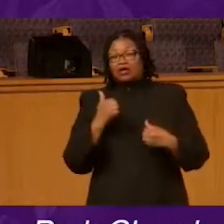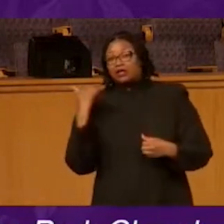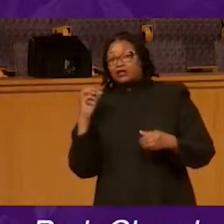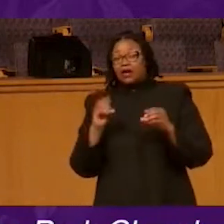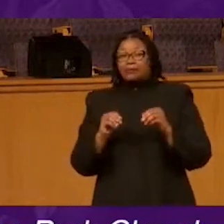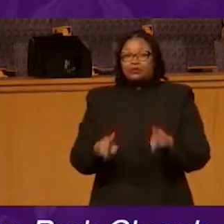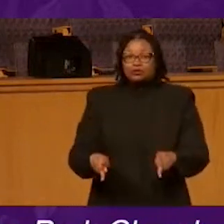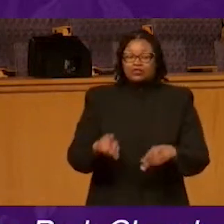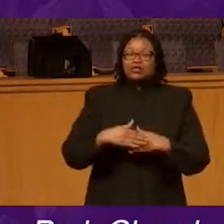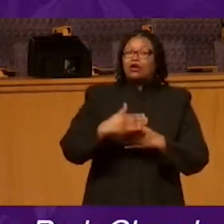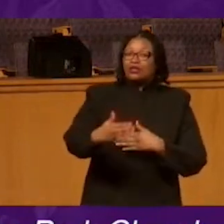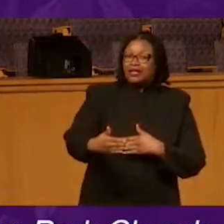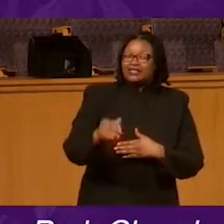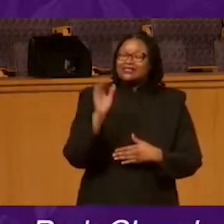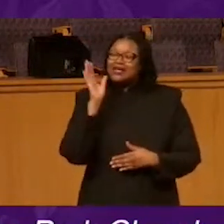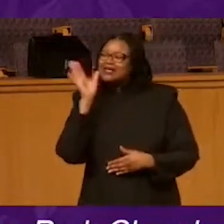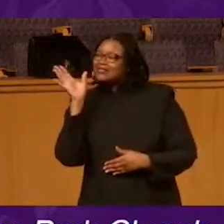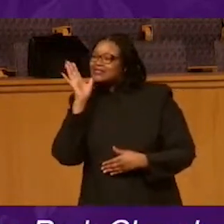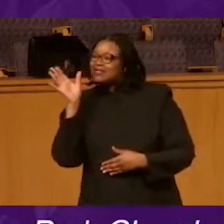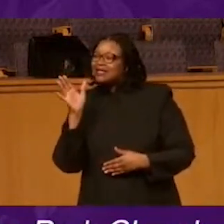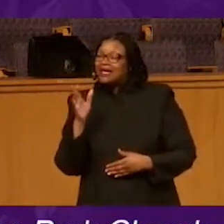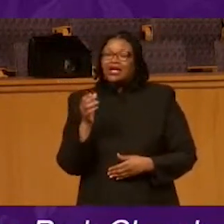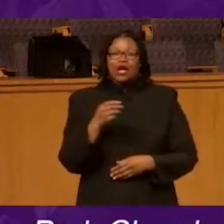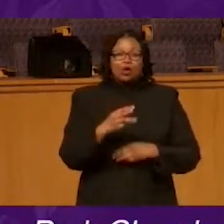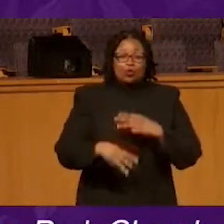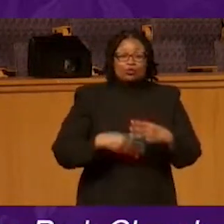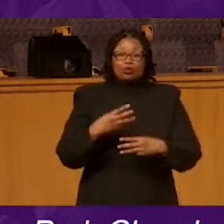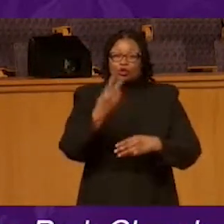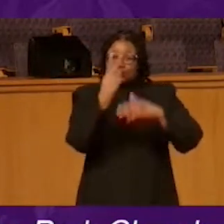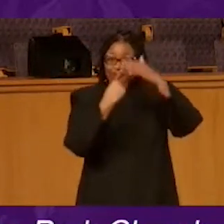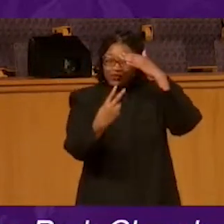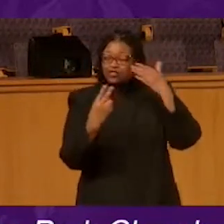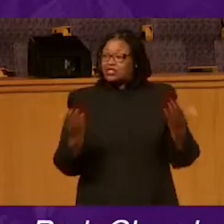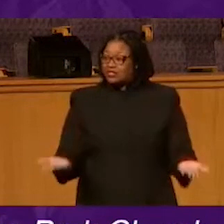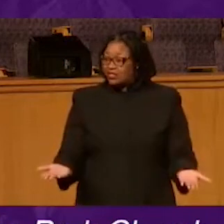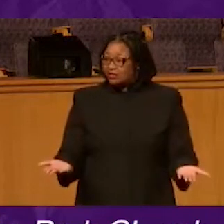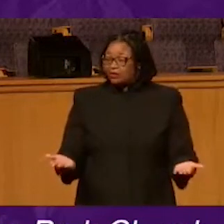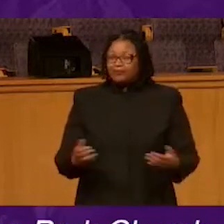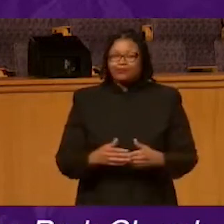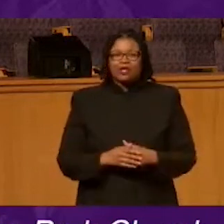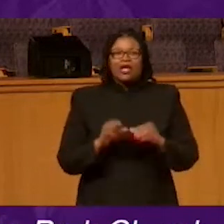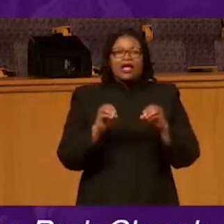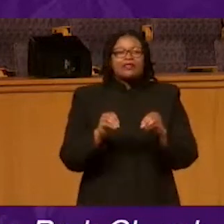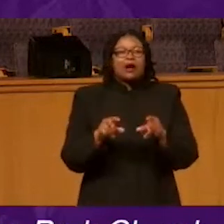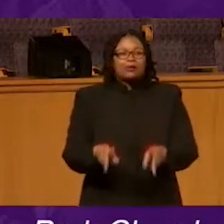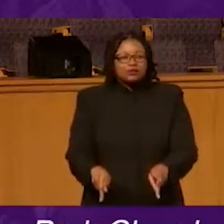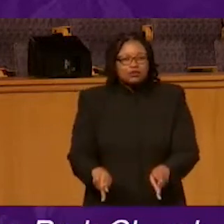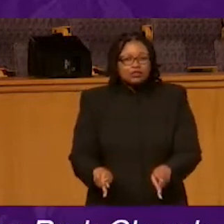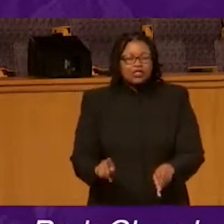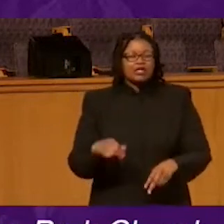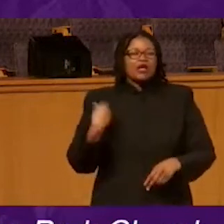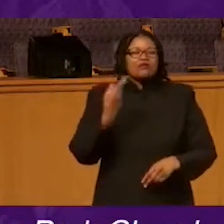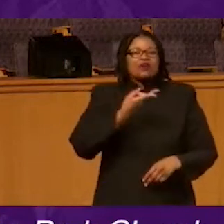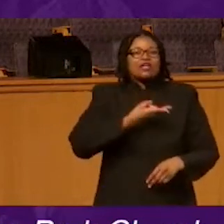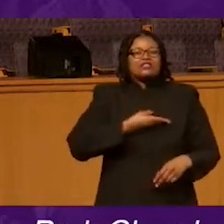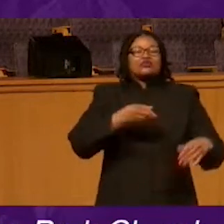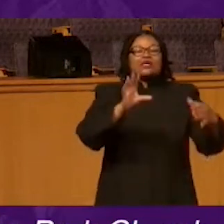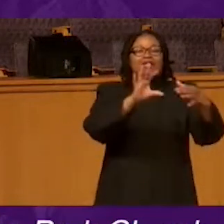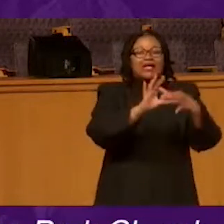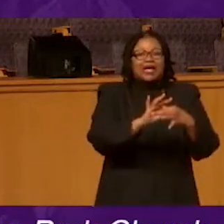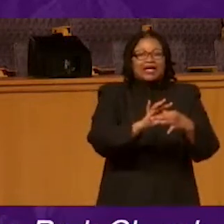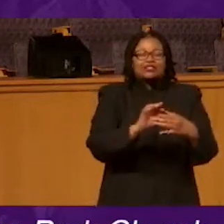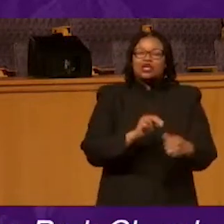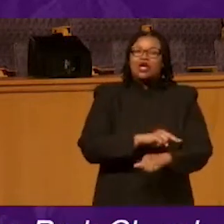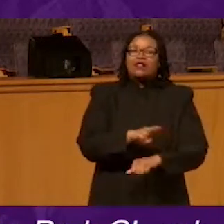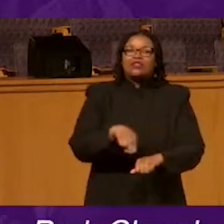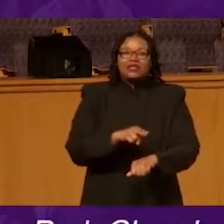on next Sunday when World Vision is here and the opportunity for us to engage the